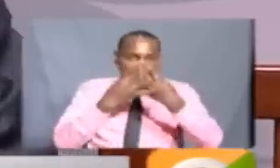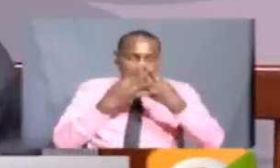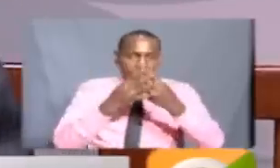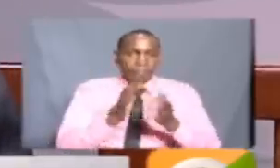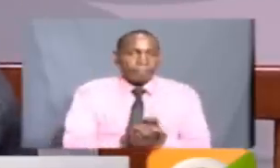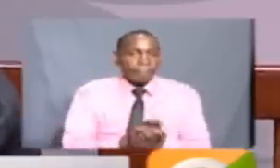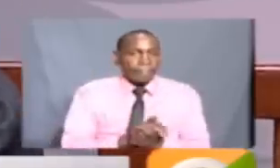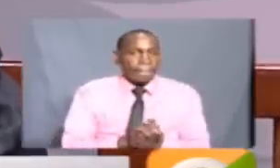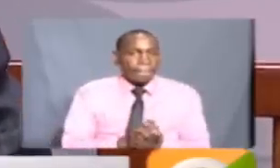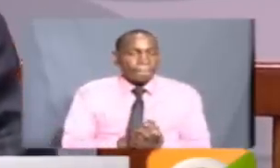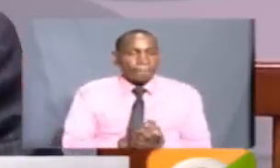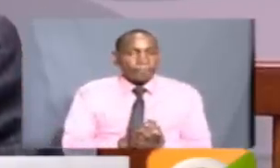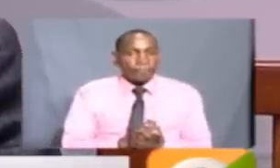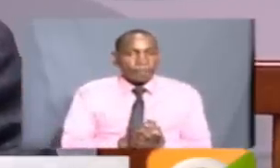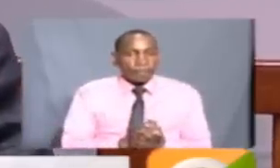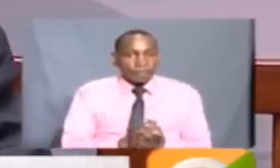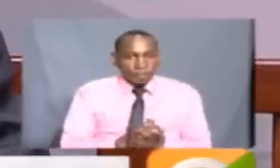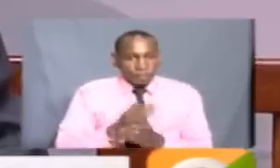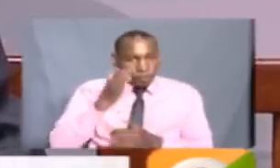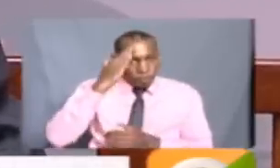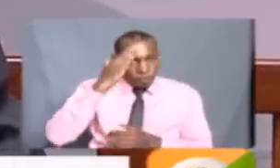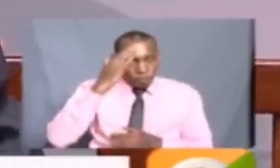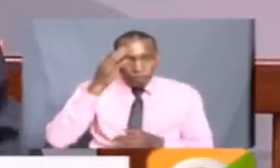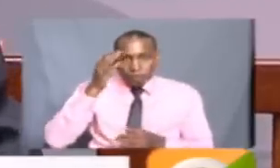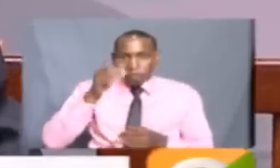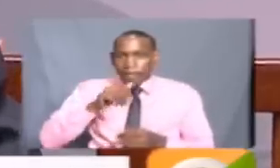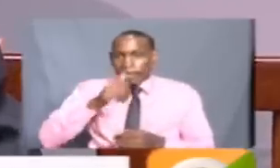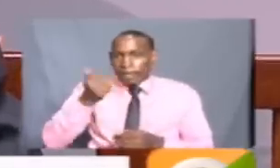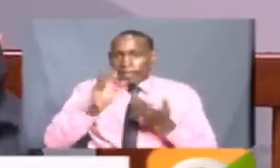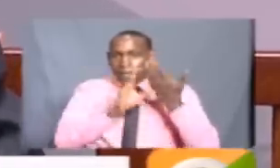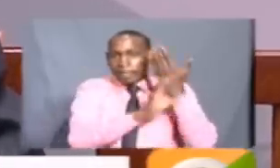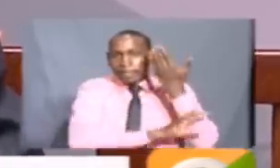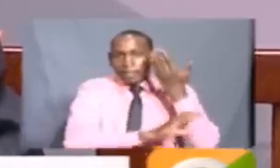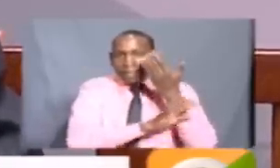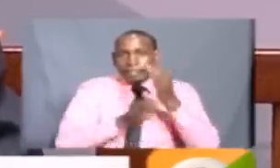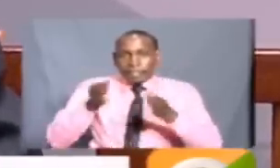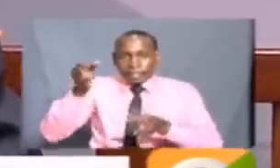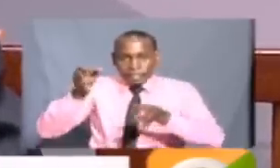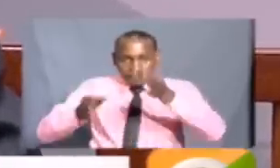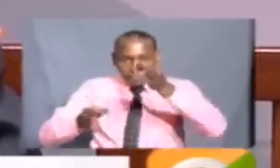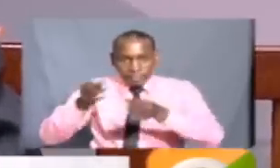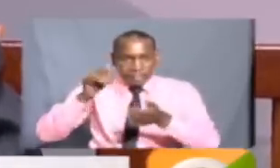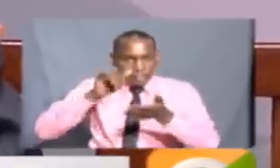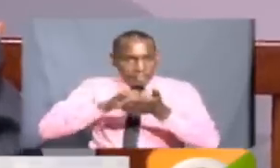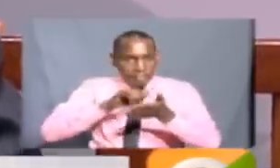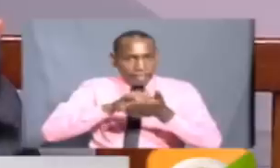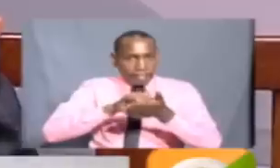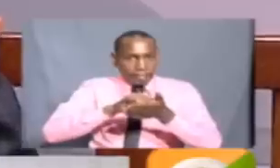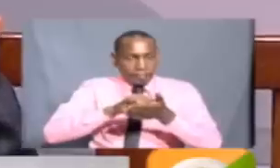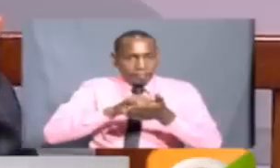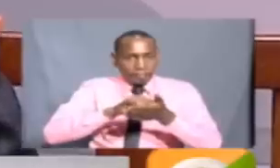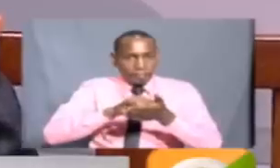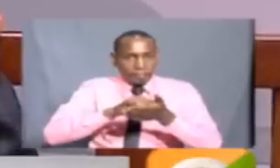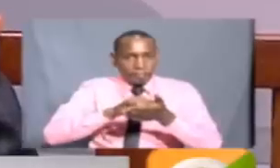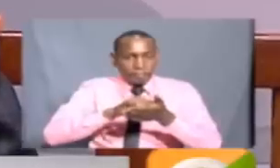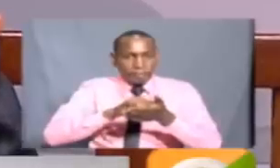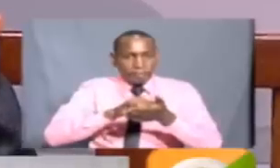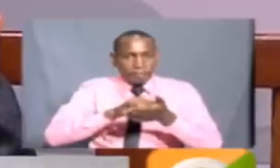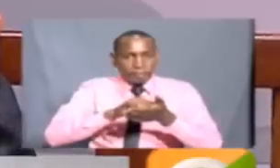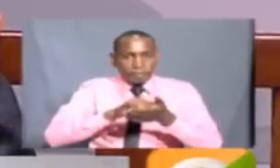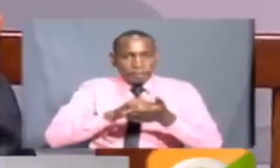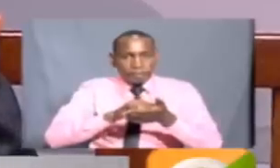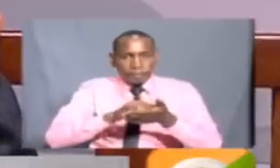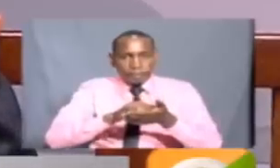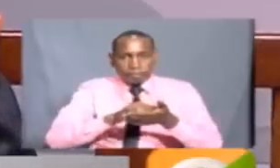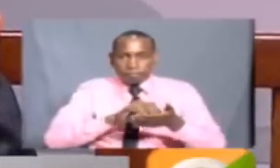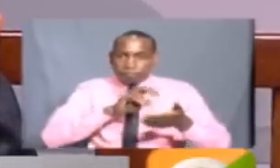You know, the beauty of judiciaries in other parts of the world is that they speak through their